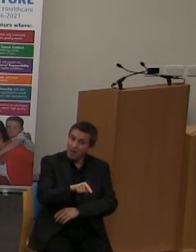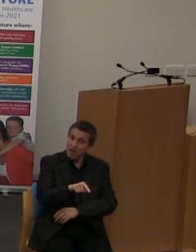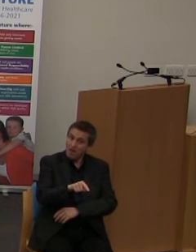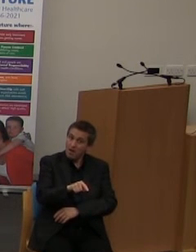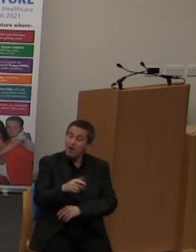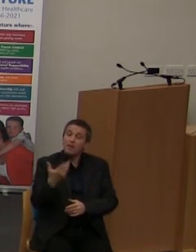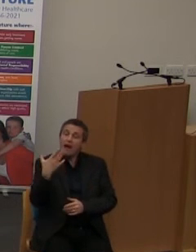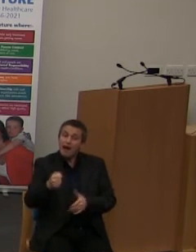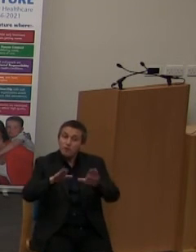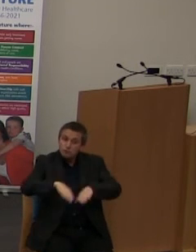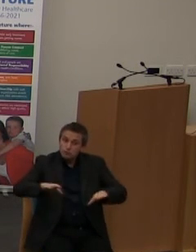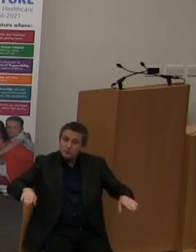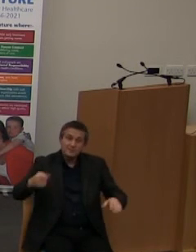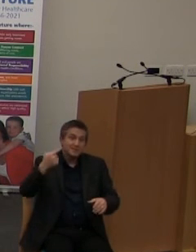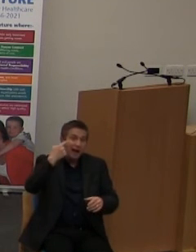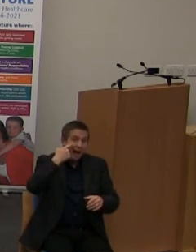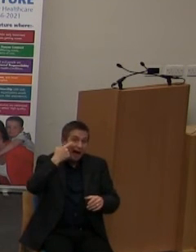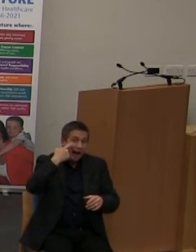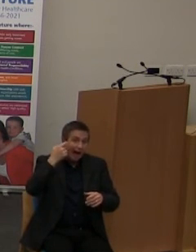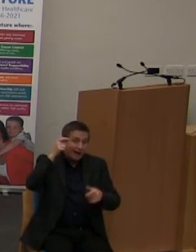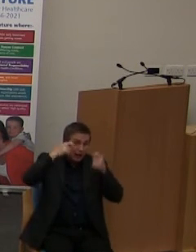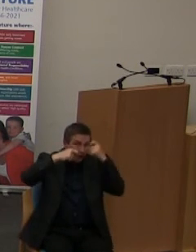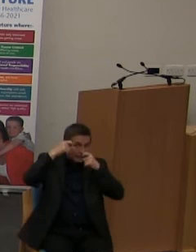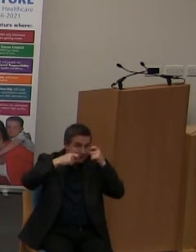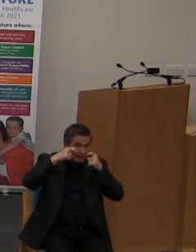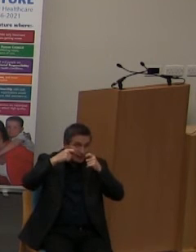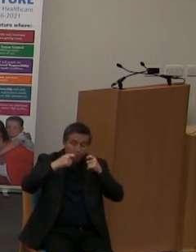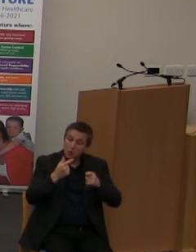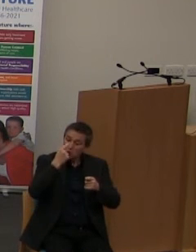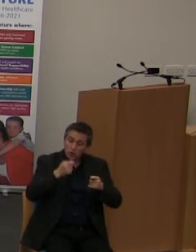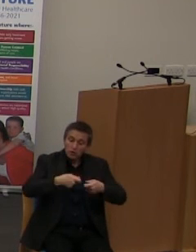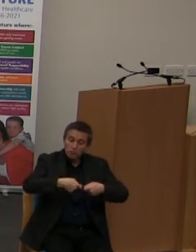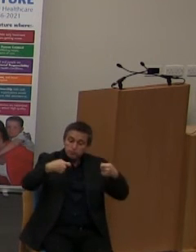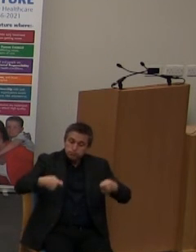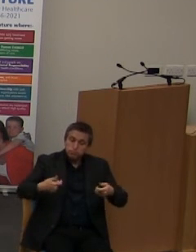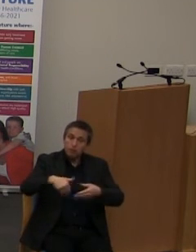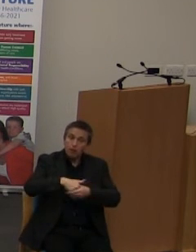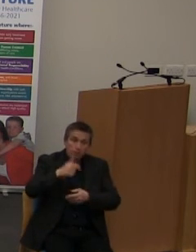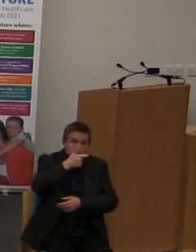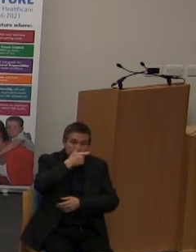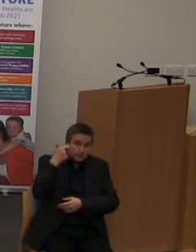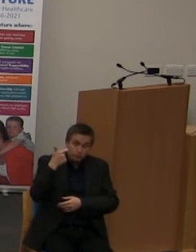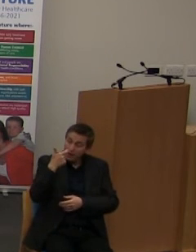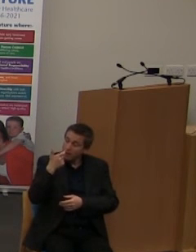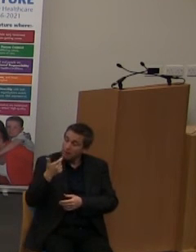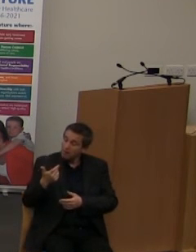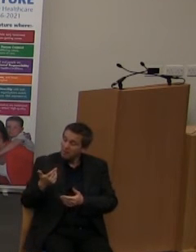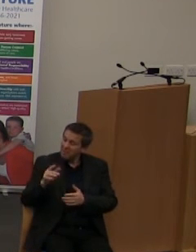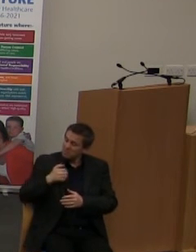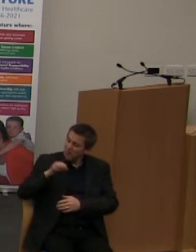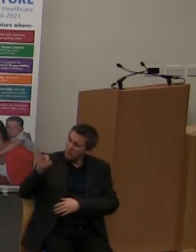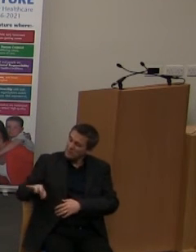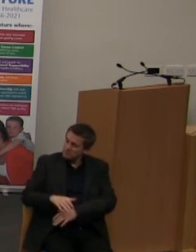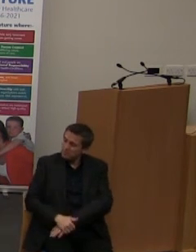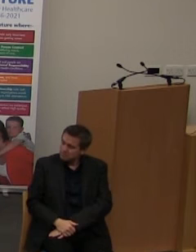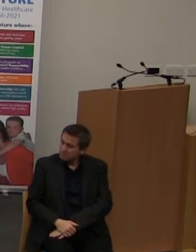it's for children. I don't think it's for anything else. But if we could know if you're bringing anything else further to Clipmanan,